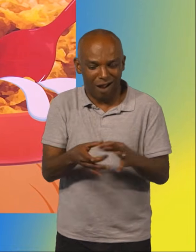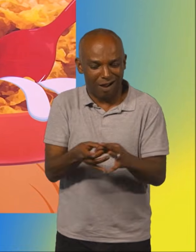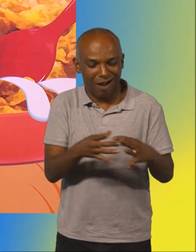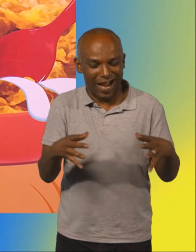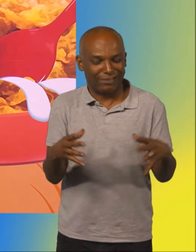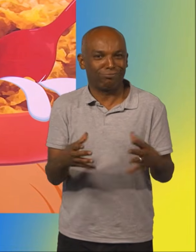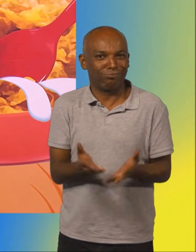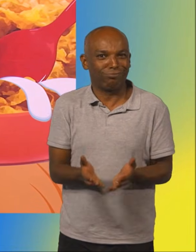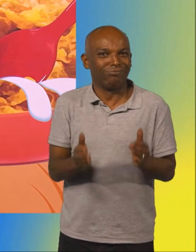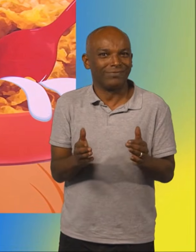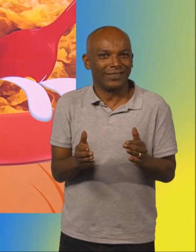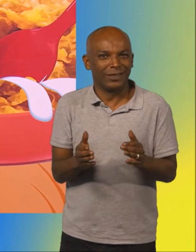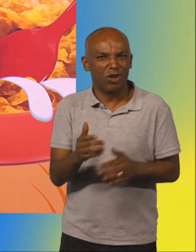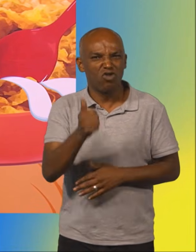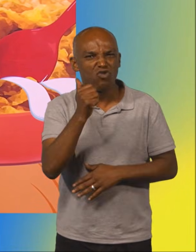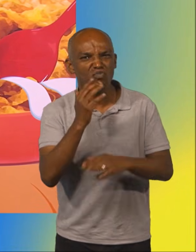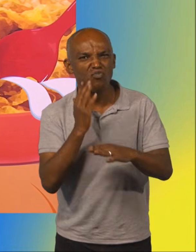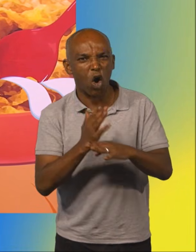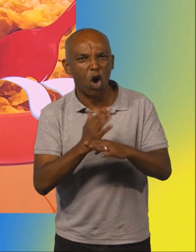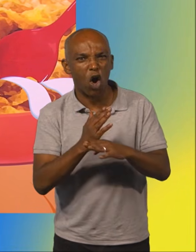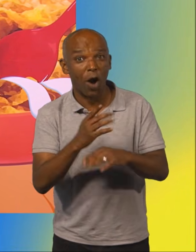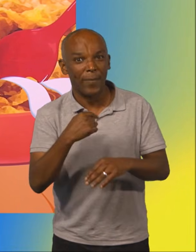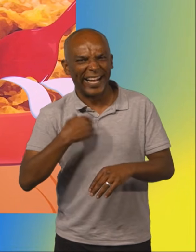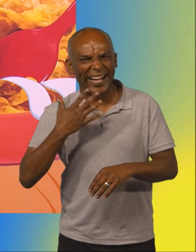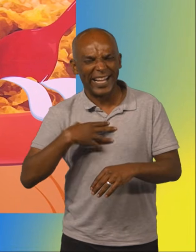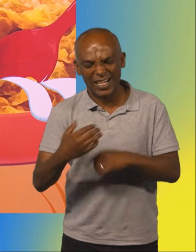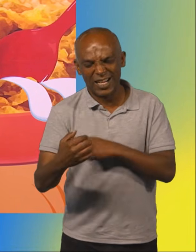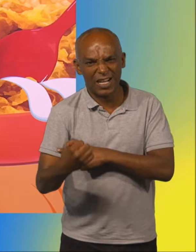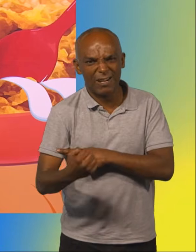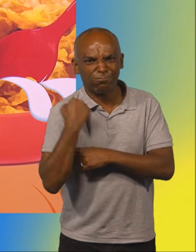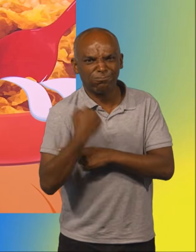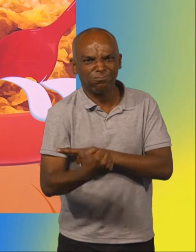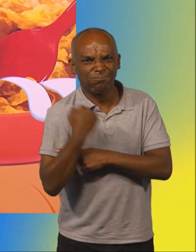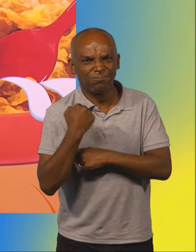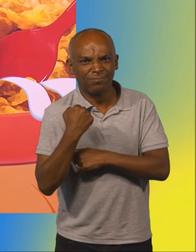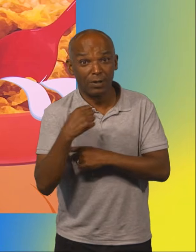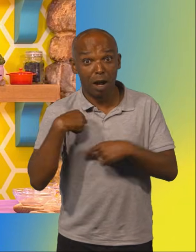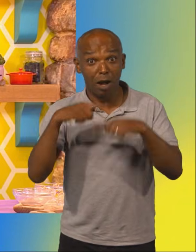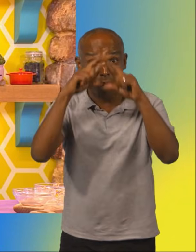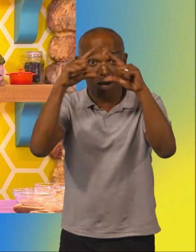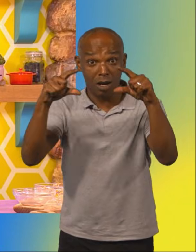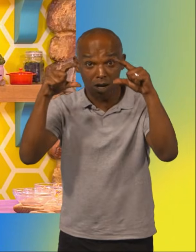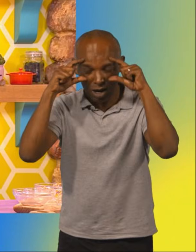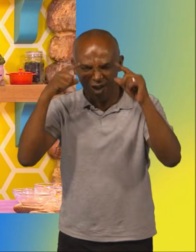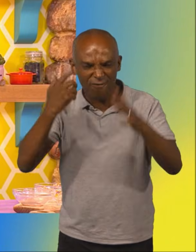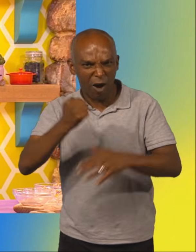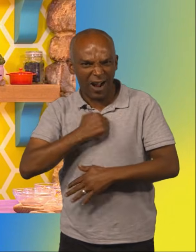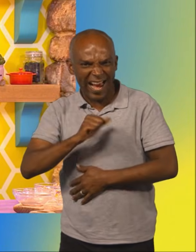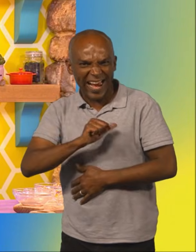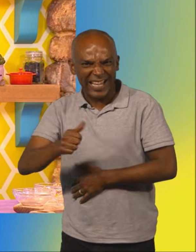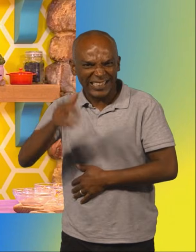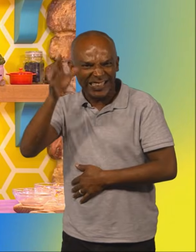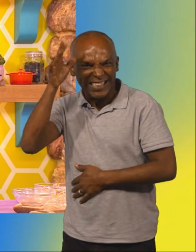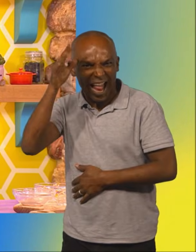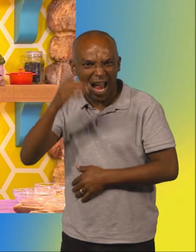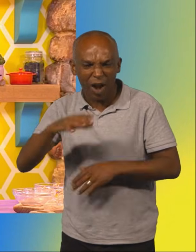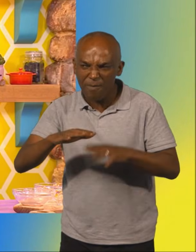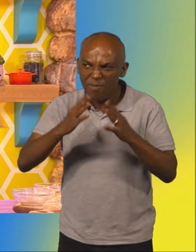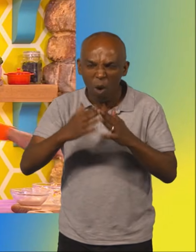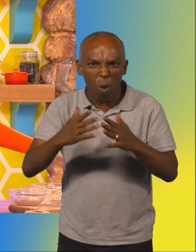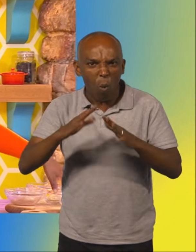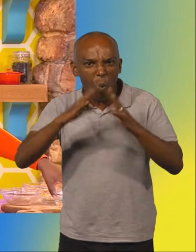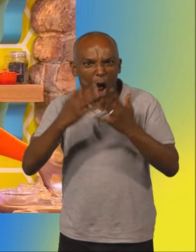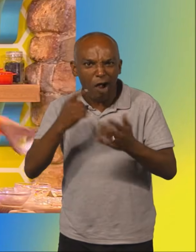power and a blindfold for my next silly Book of World Records attempt. I can't wait to see it small. Once the spicy mixture is